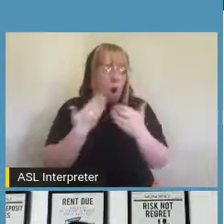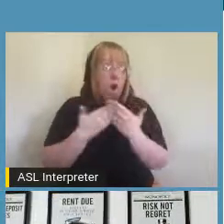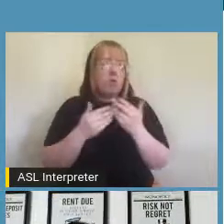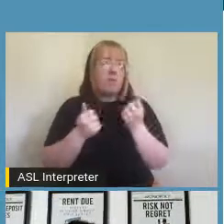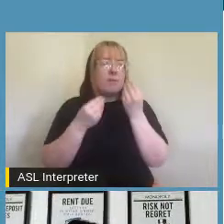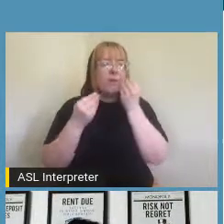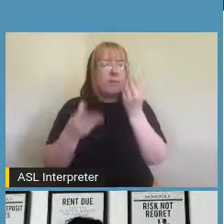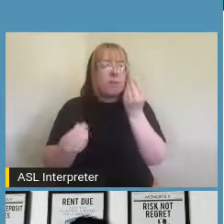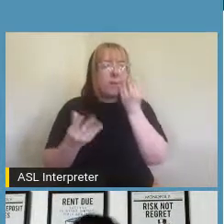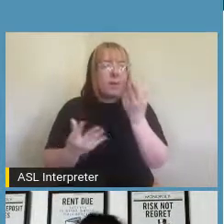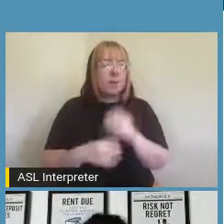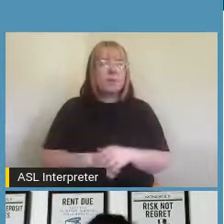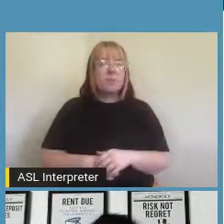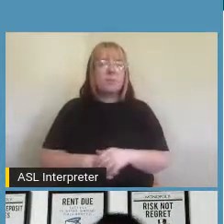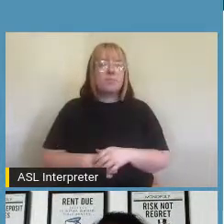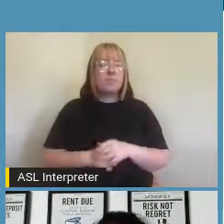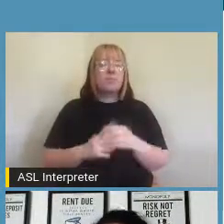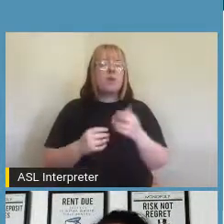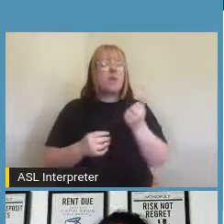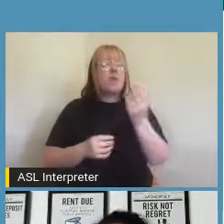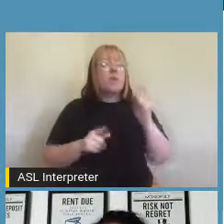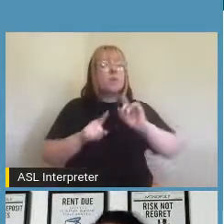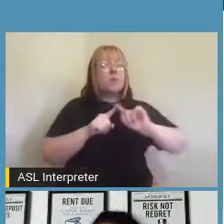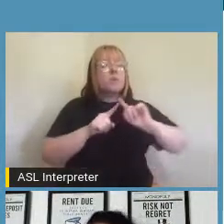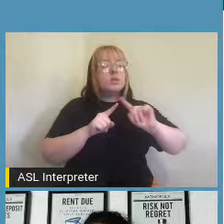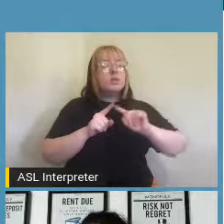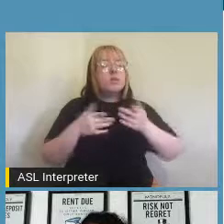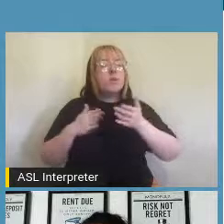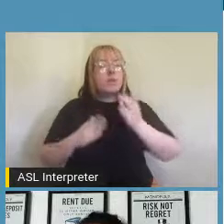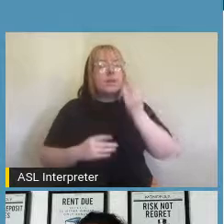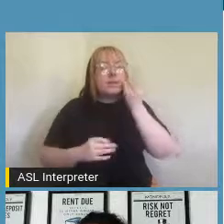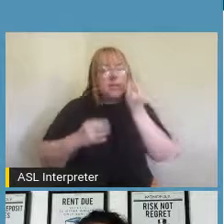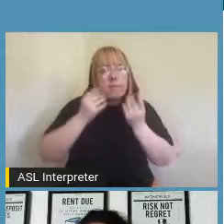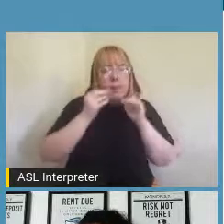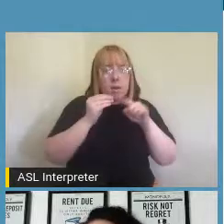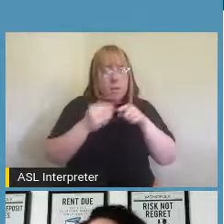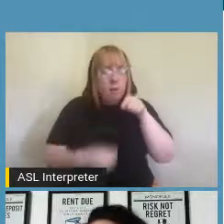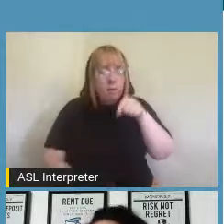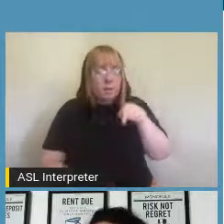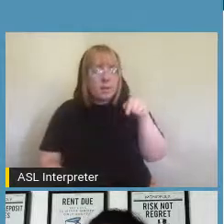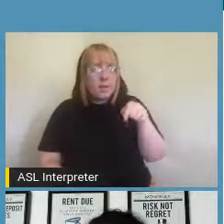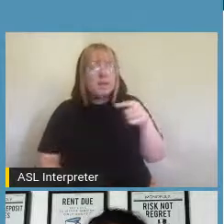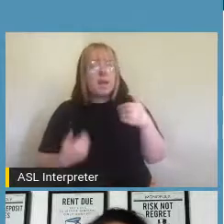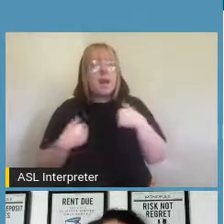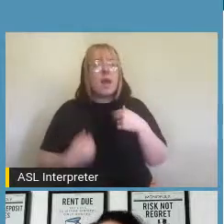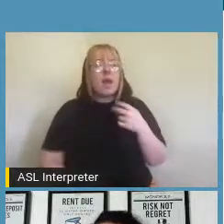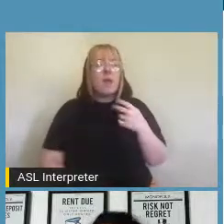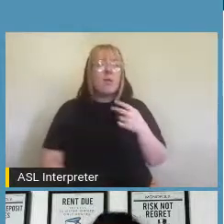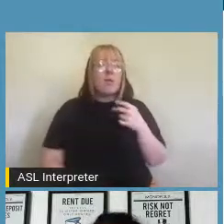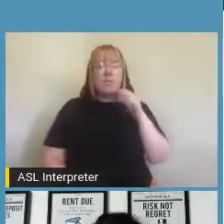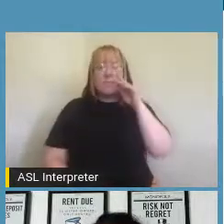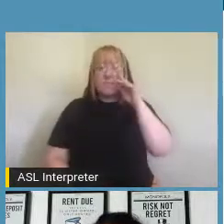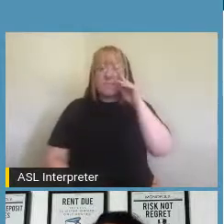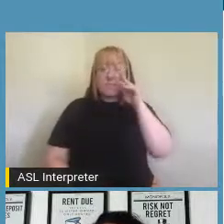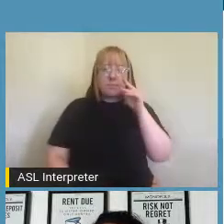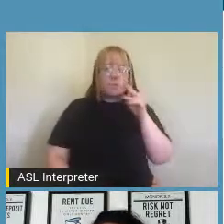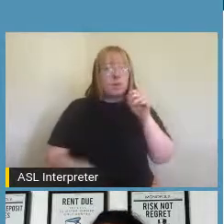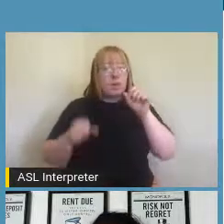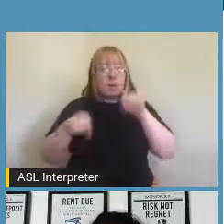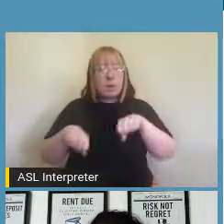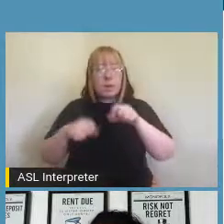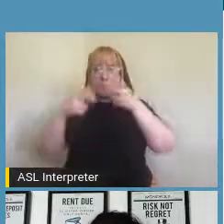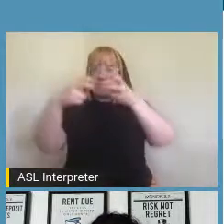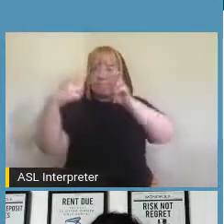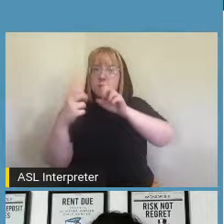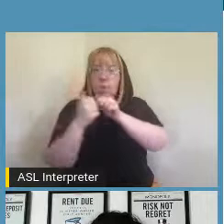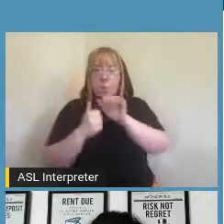this as we've, worked with other organizations is I kind of have like, a couple of different 2x2 frameworks that if you wanted to take your team through. But